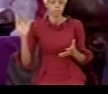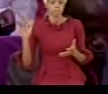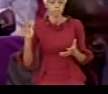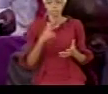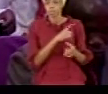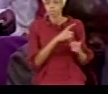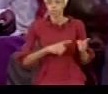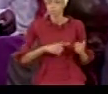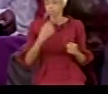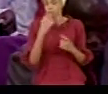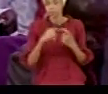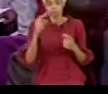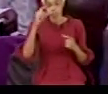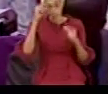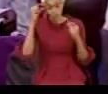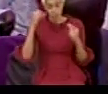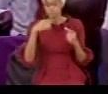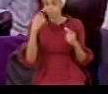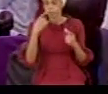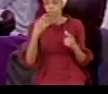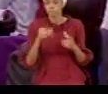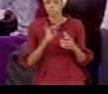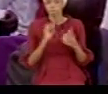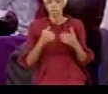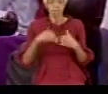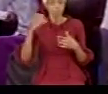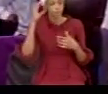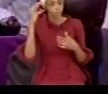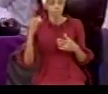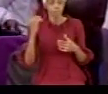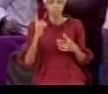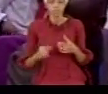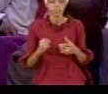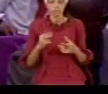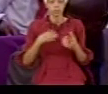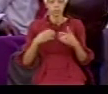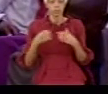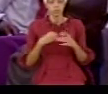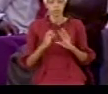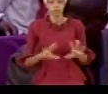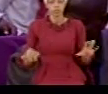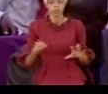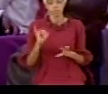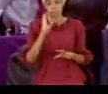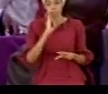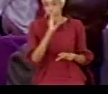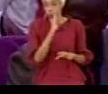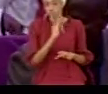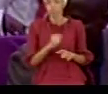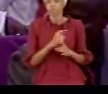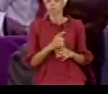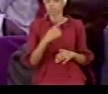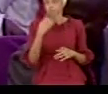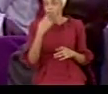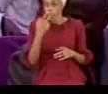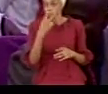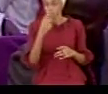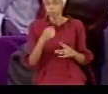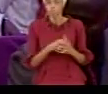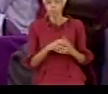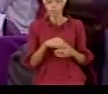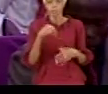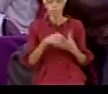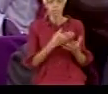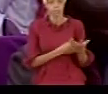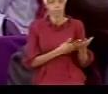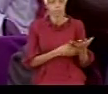Moses, saying, I have heard the murmurings of the children of Israel. Speak unto them, saying, At even ye shall eat flesh, and